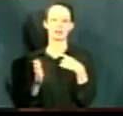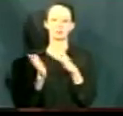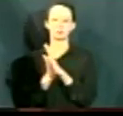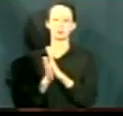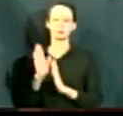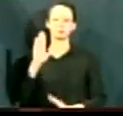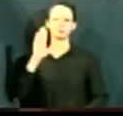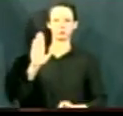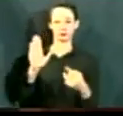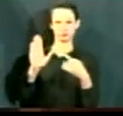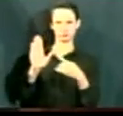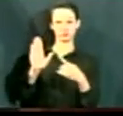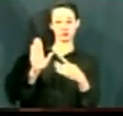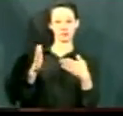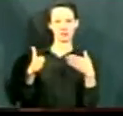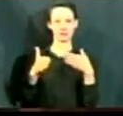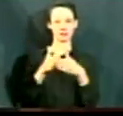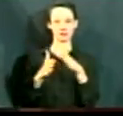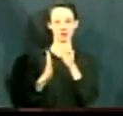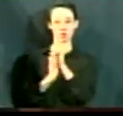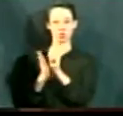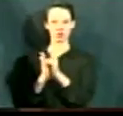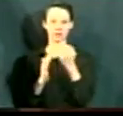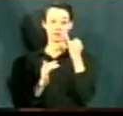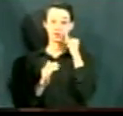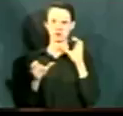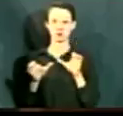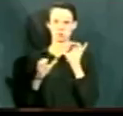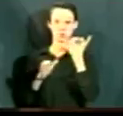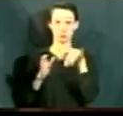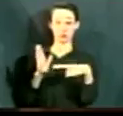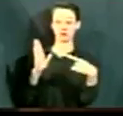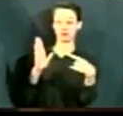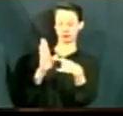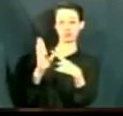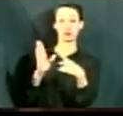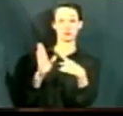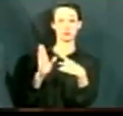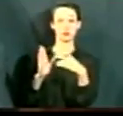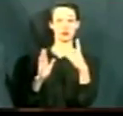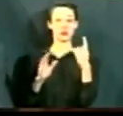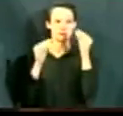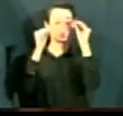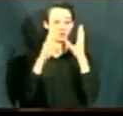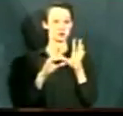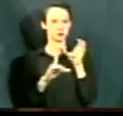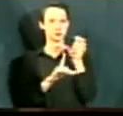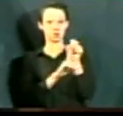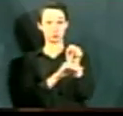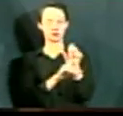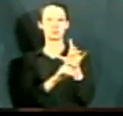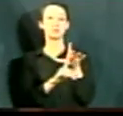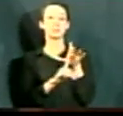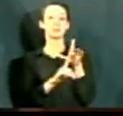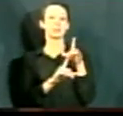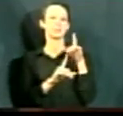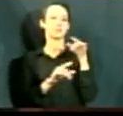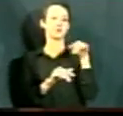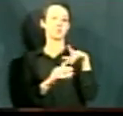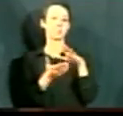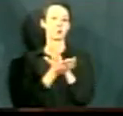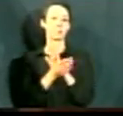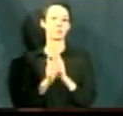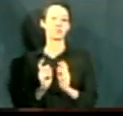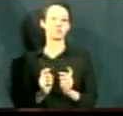And if you do this and get caught, you have to come see me and take this paper home and have your parents sign it and bring it back.